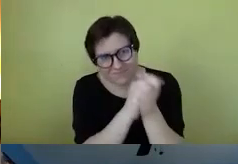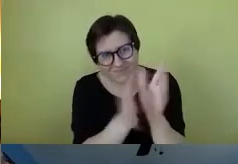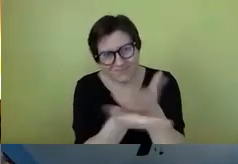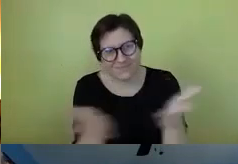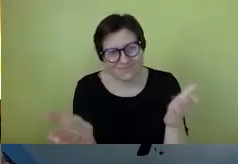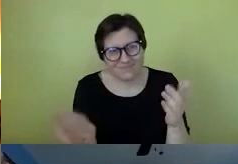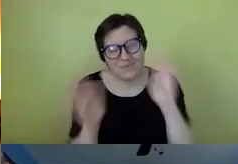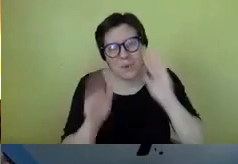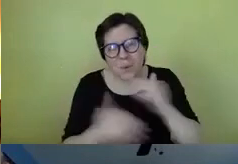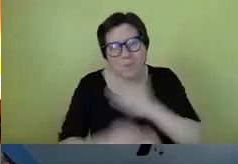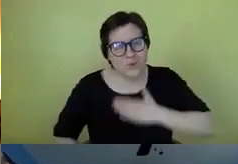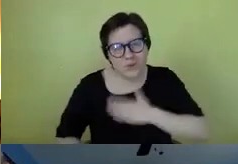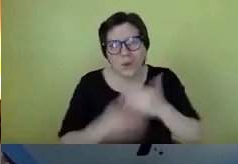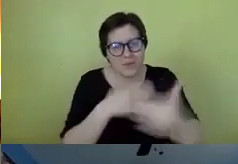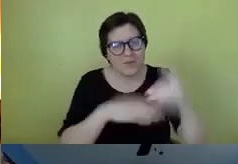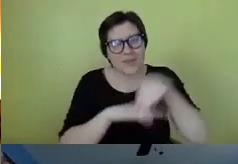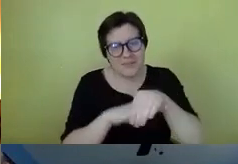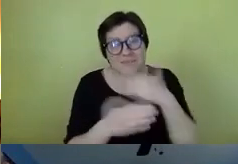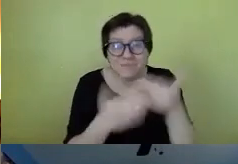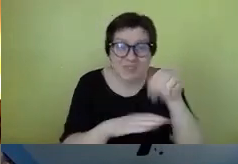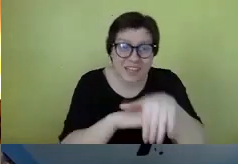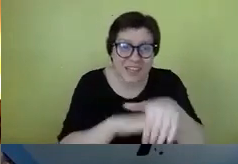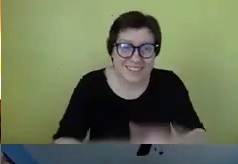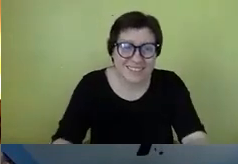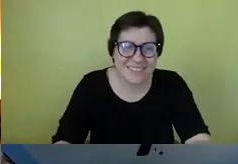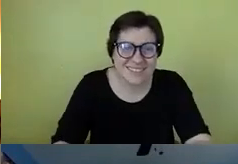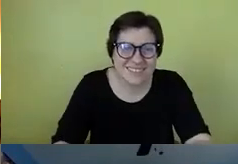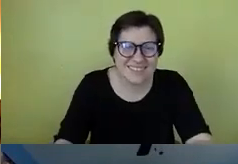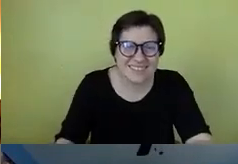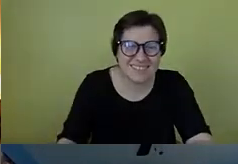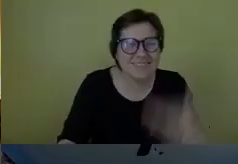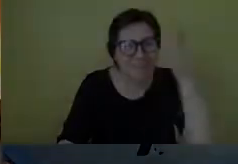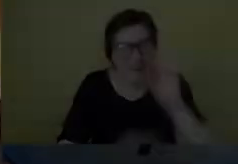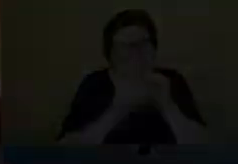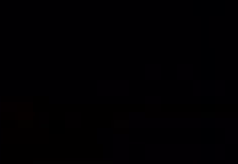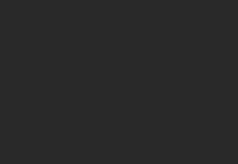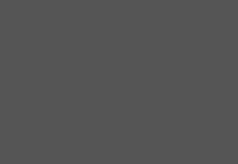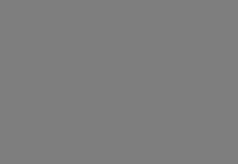have a wonderful evening. Good night, everyone. Good night. God bless.